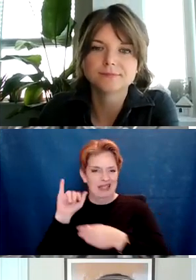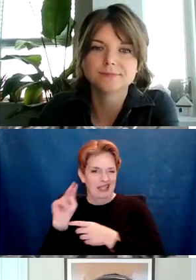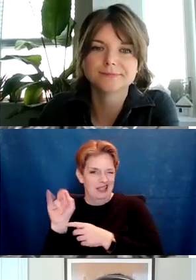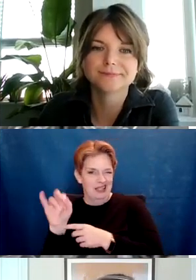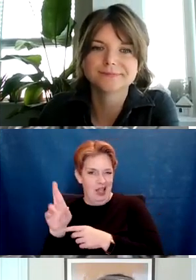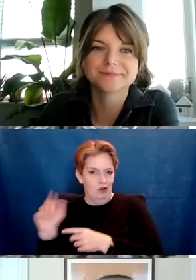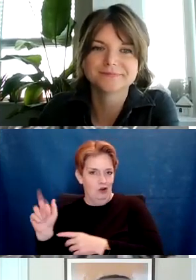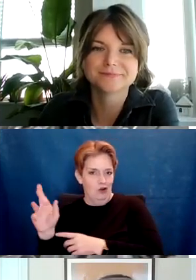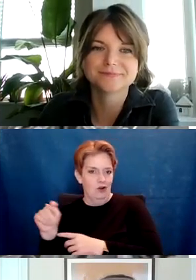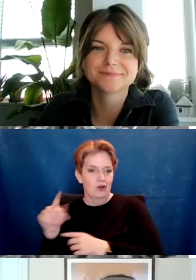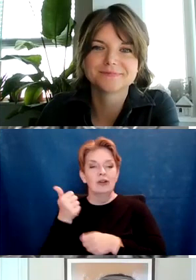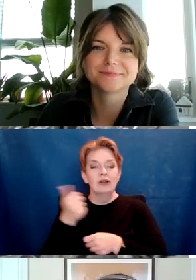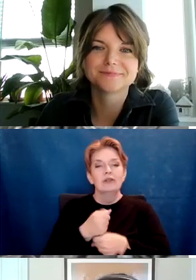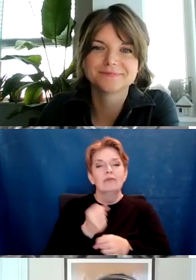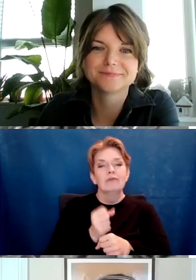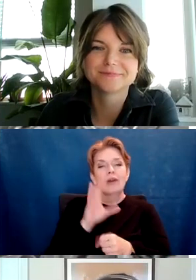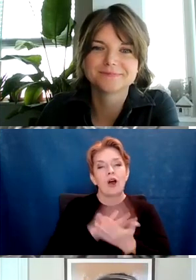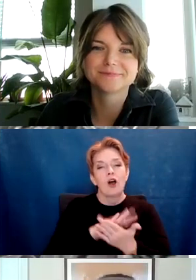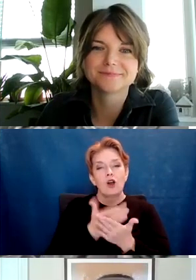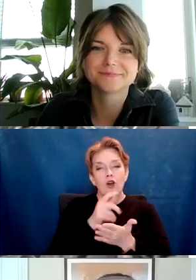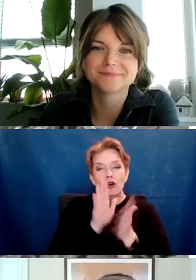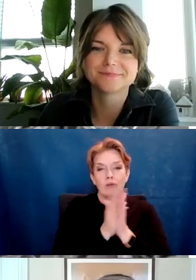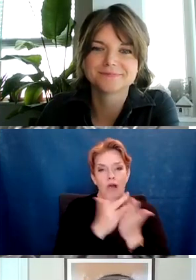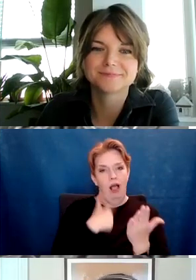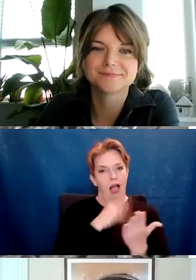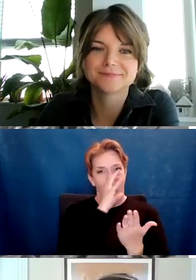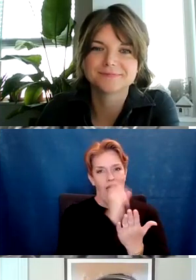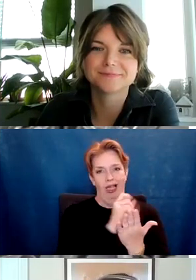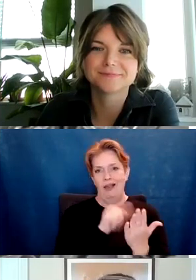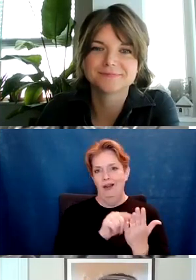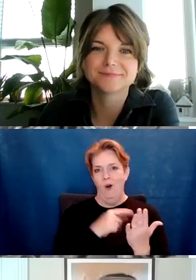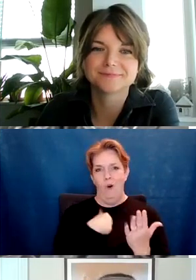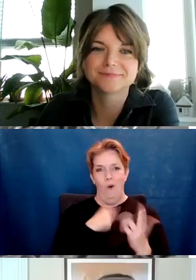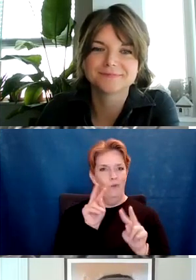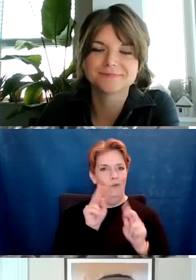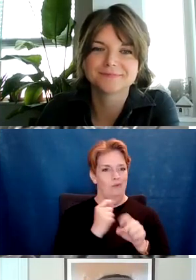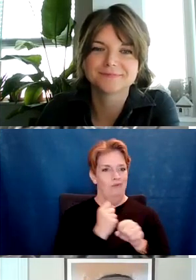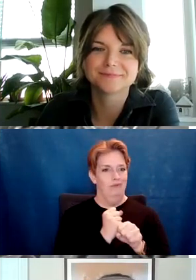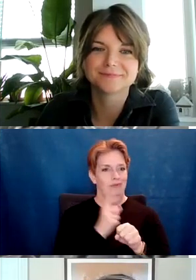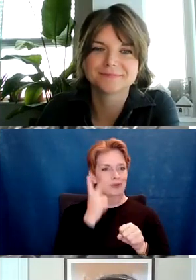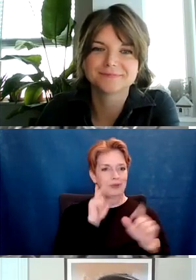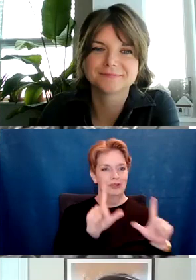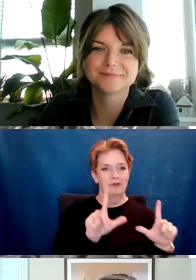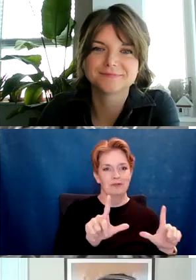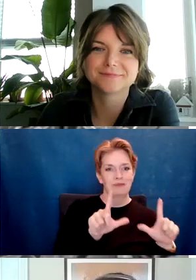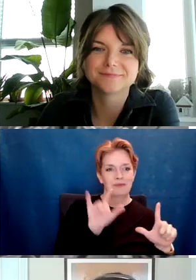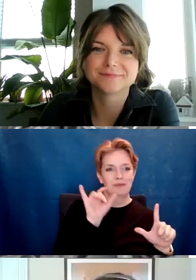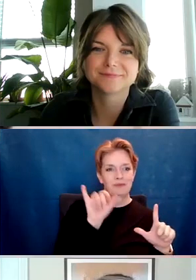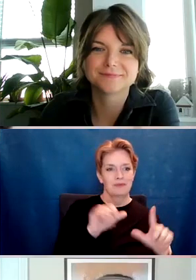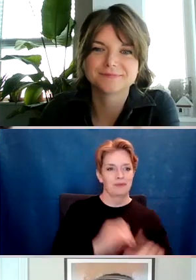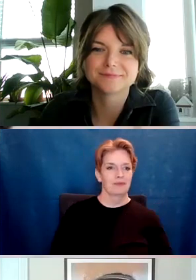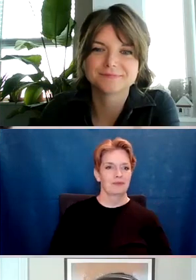gaga for the cookbook she co-authored, and I cannot wait to replicate the recipe you see on screen. Her story